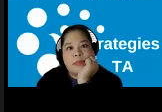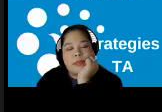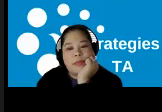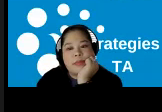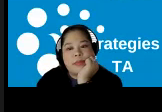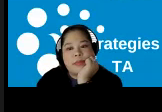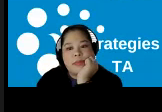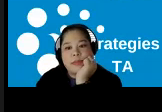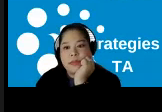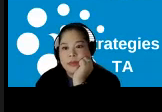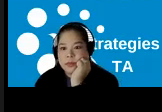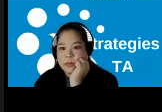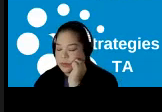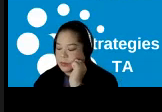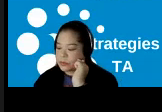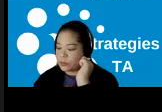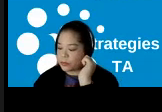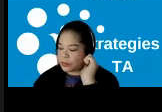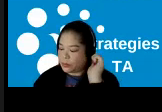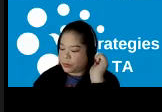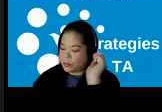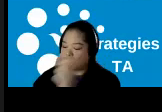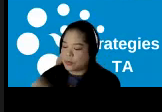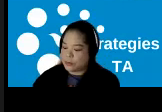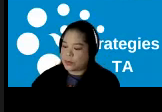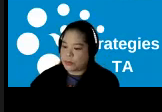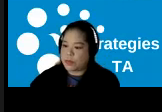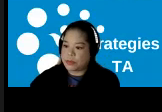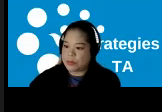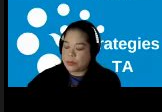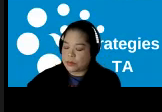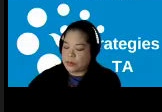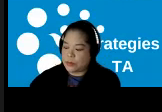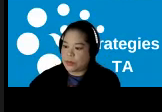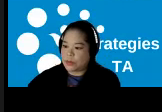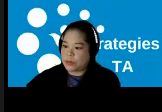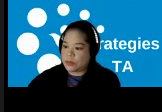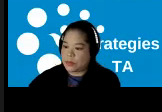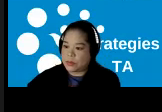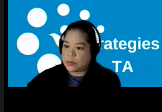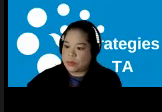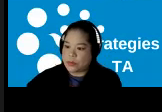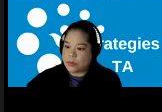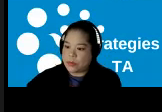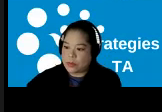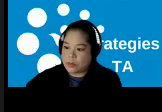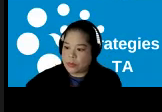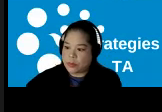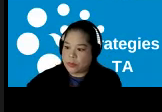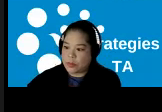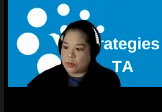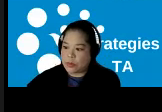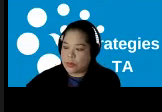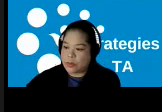school organizations, school-based healthcare centers and federally qualified health centers. Are there other types of other